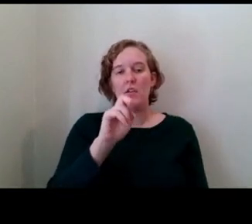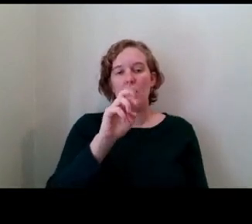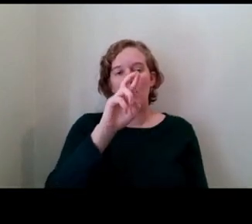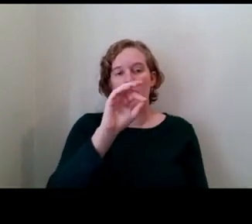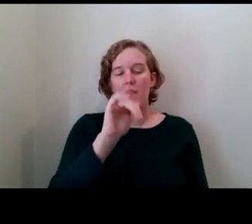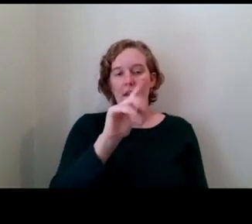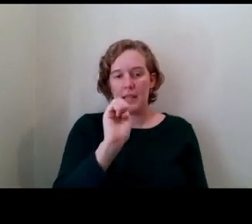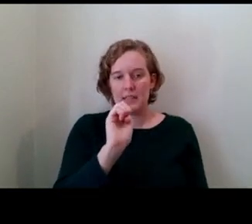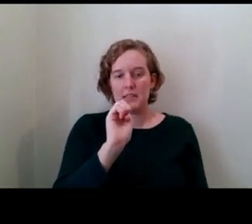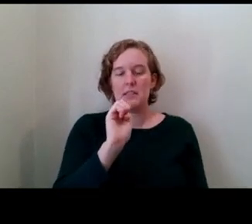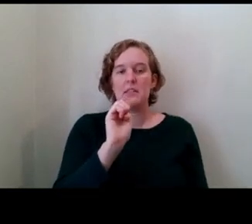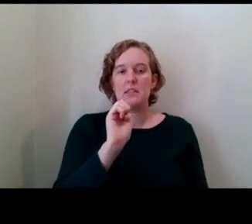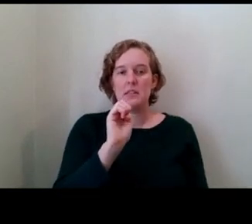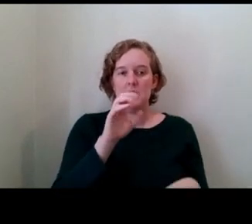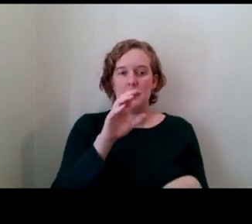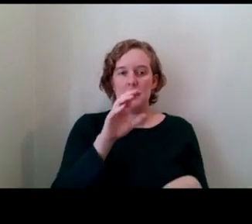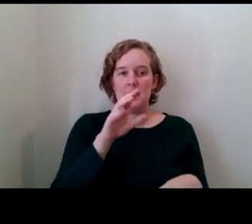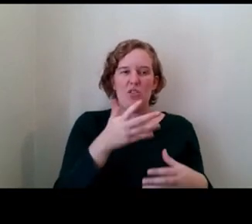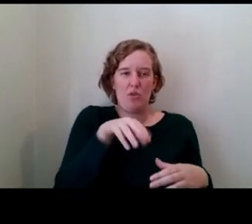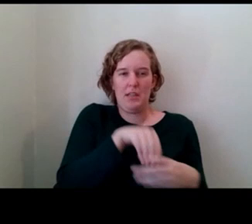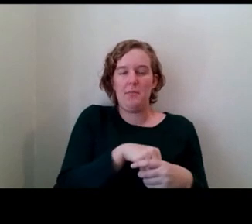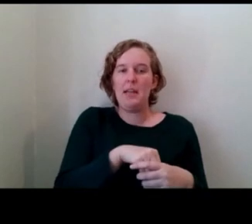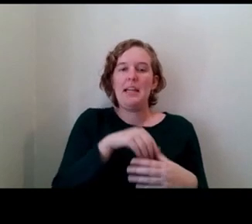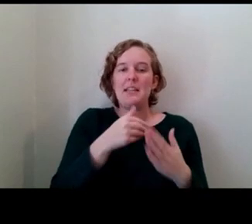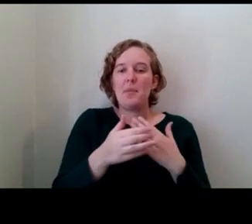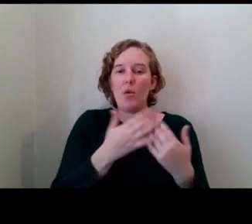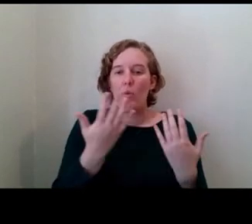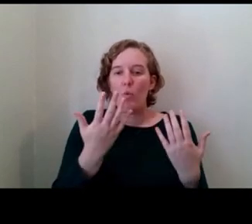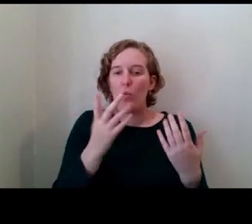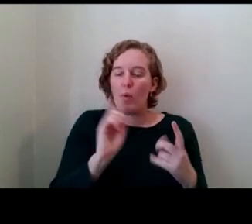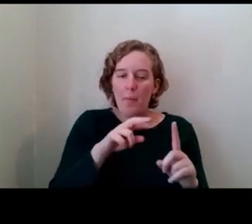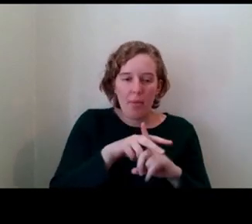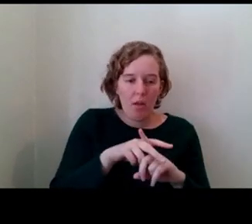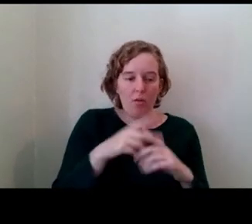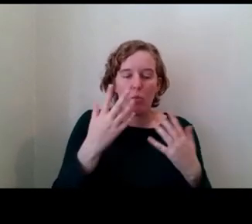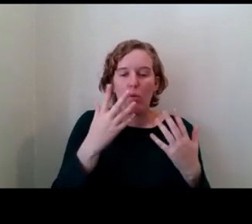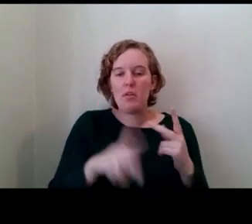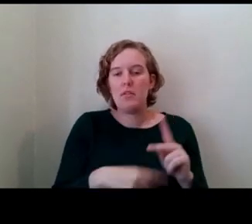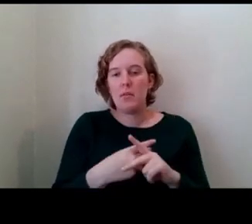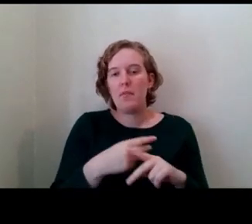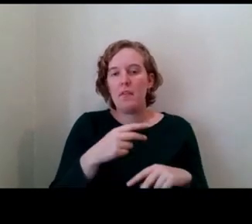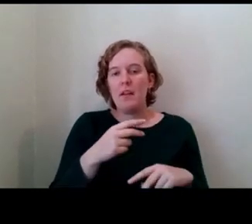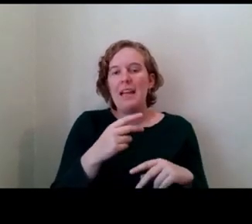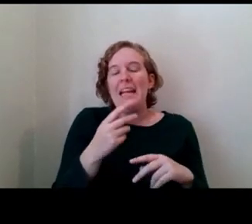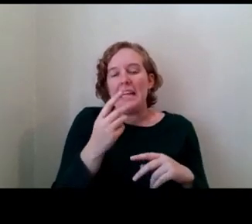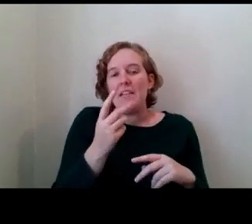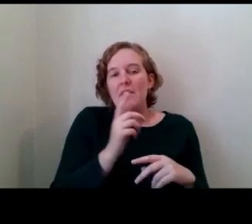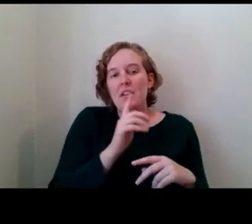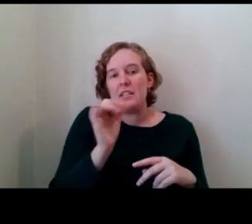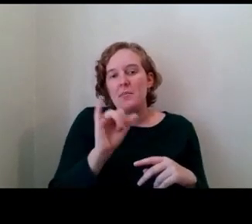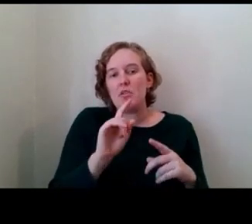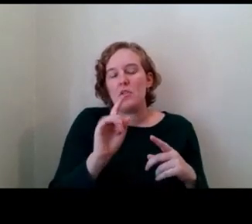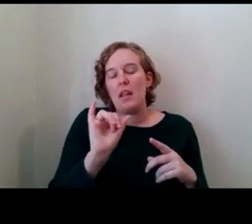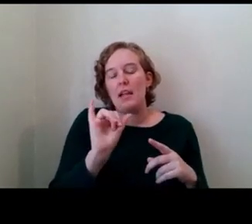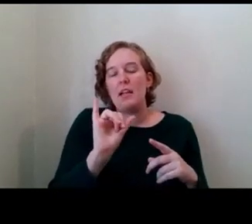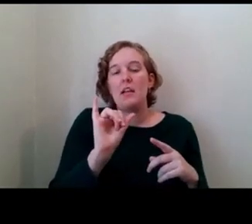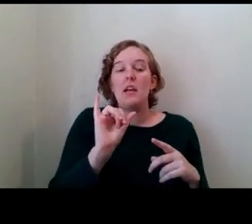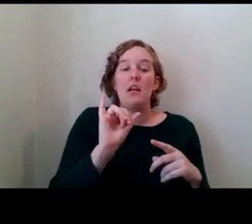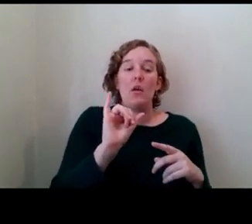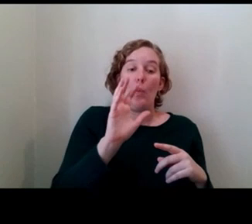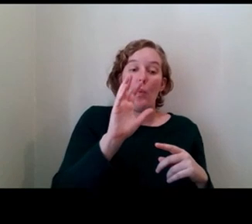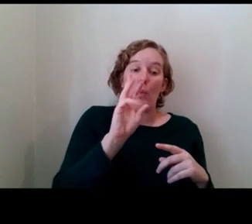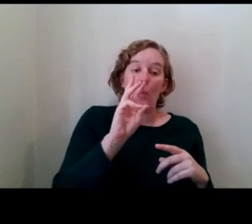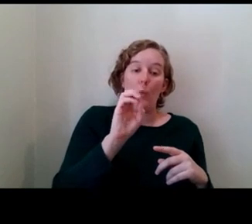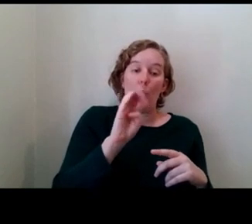built in. It doesn't matter what kind of accelerometer you have or where you plug it in. It's much like plugging a USB webcam into your PC. It should just